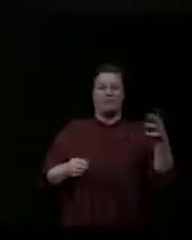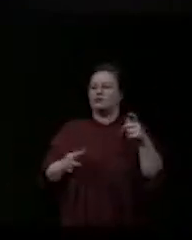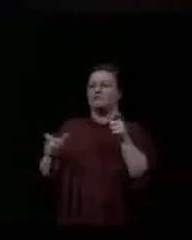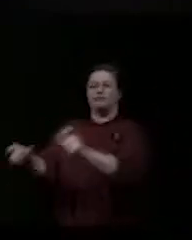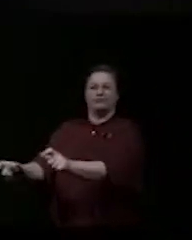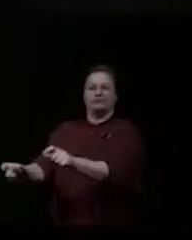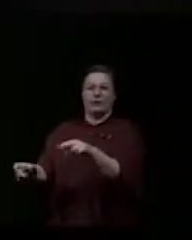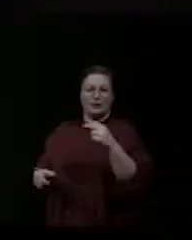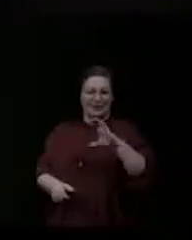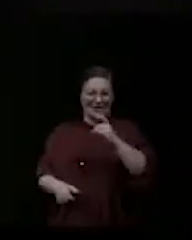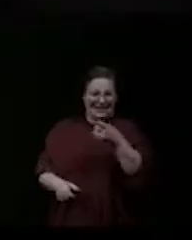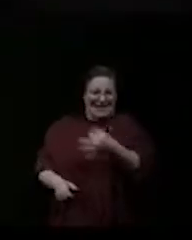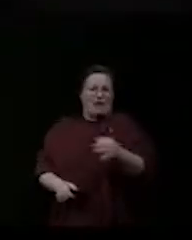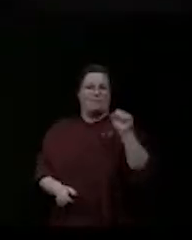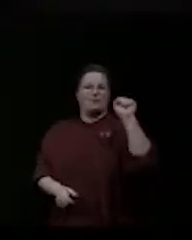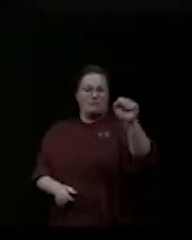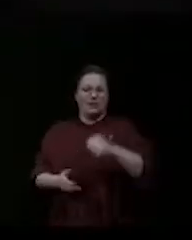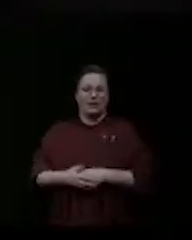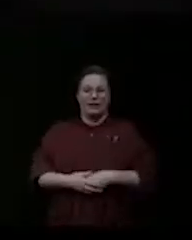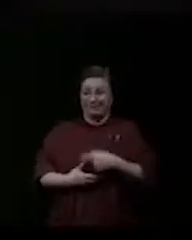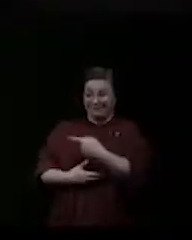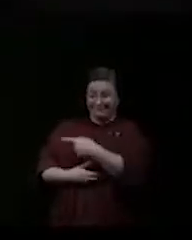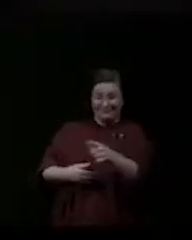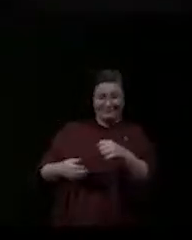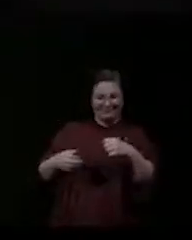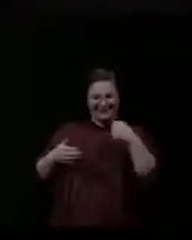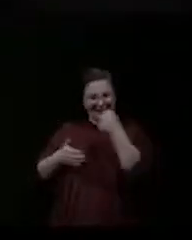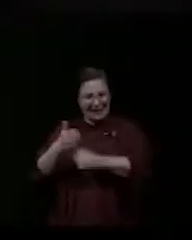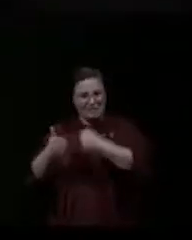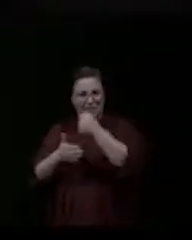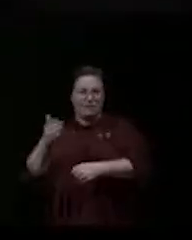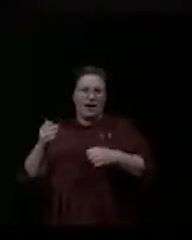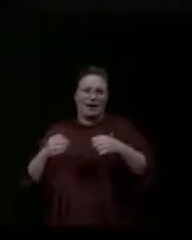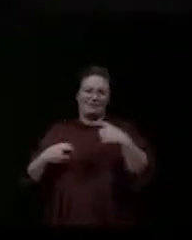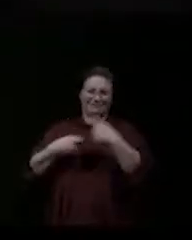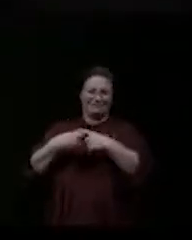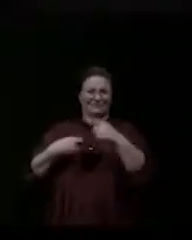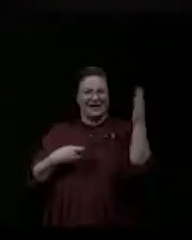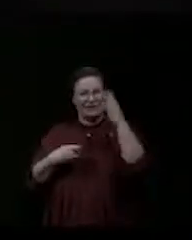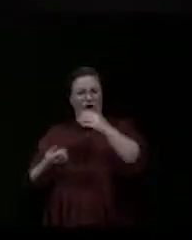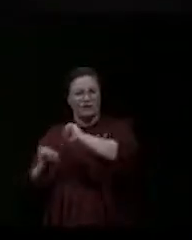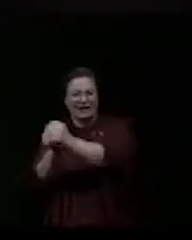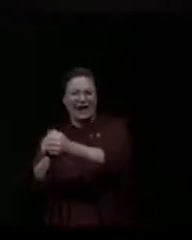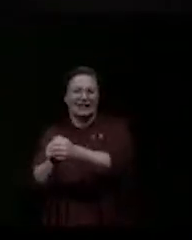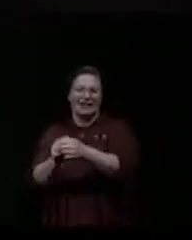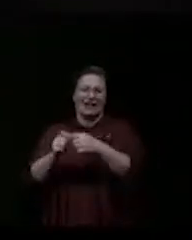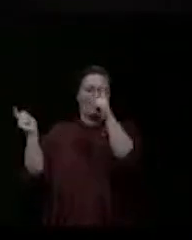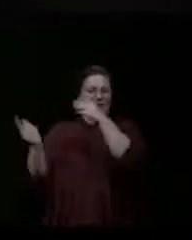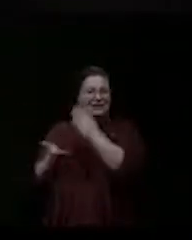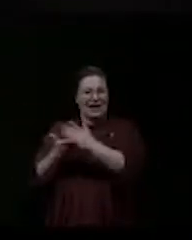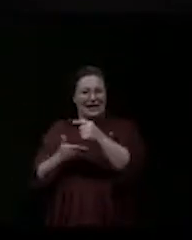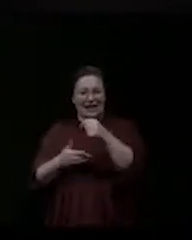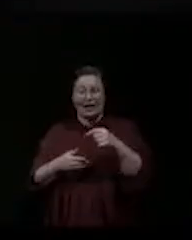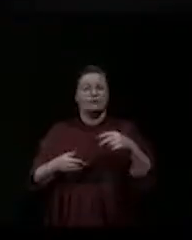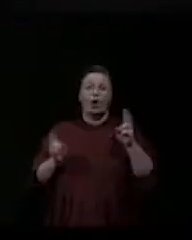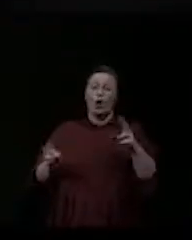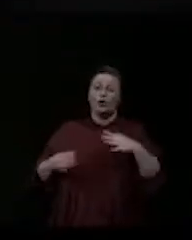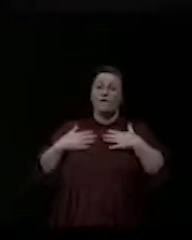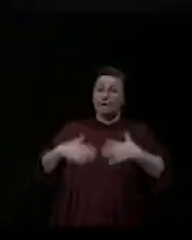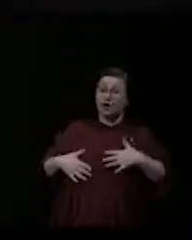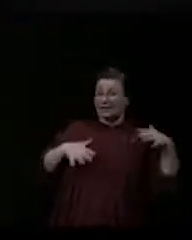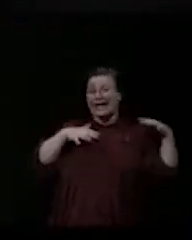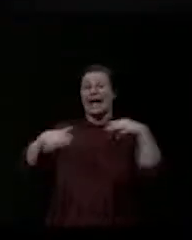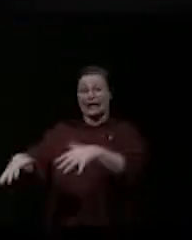Those engaged on climate change and environmental issues are also being subjected to physical